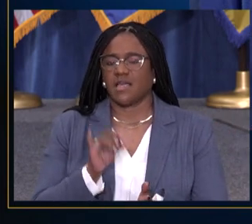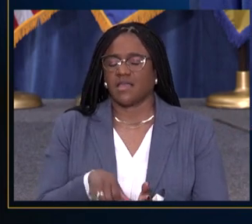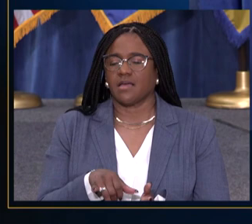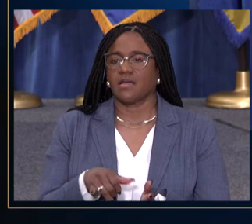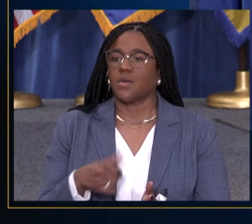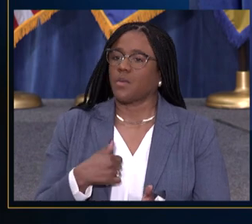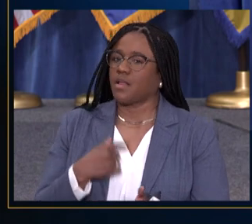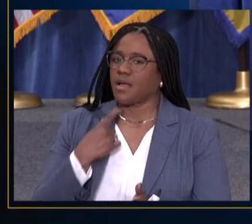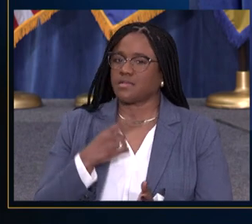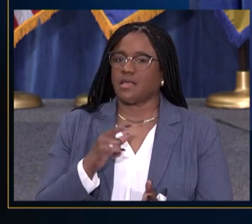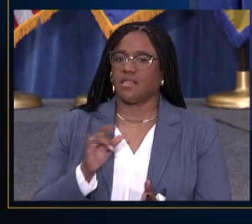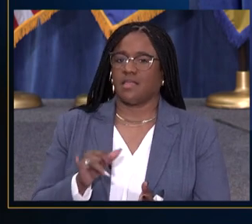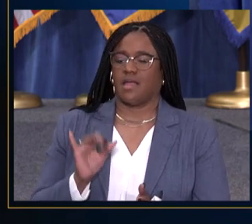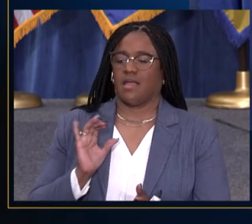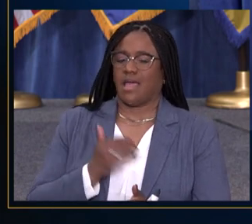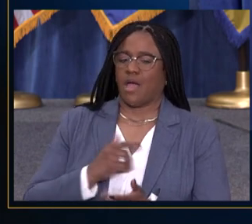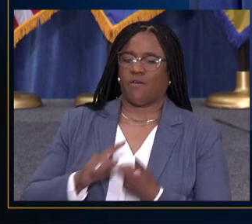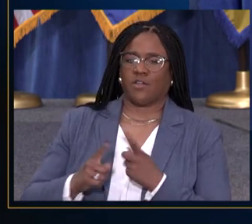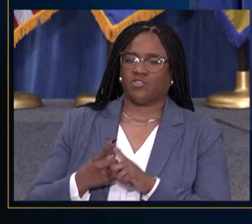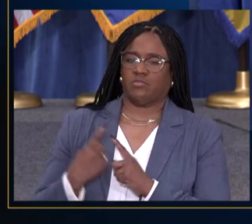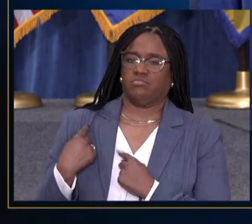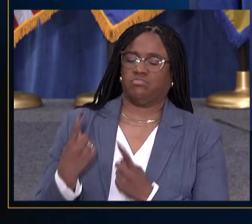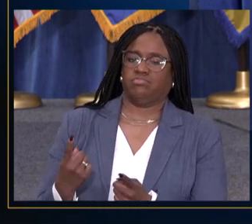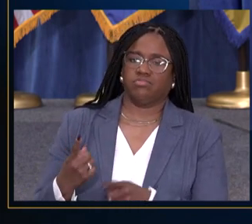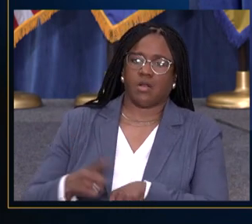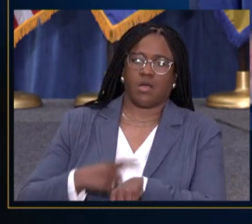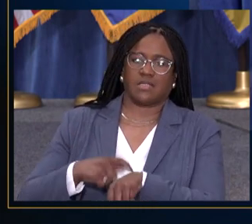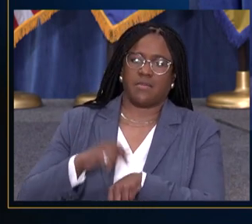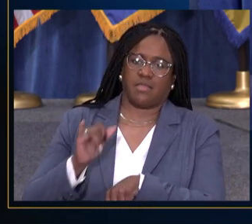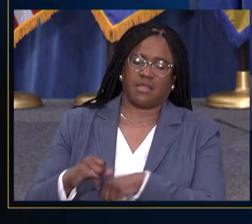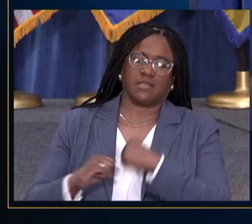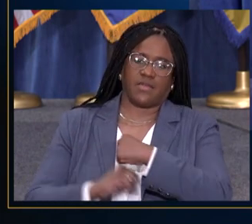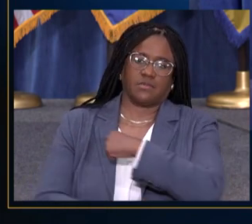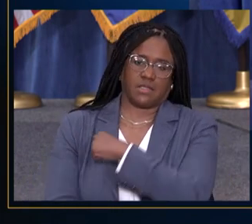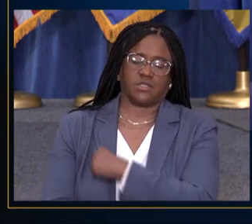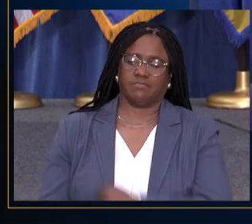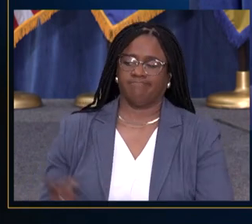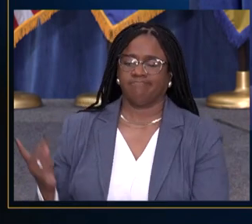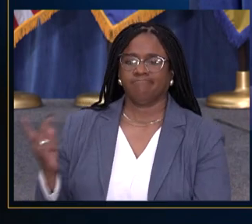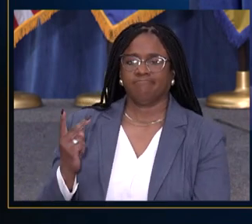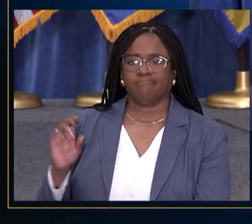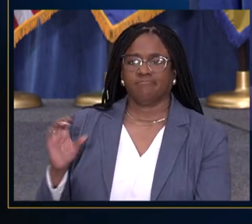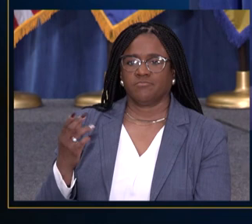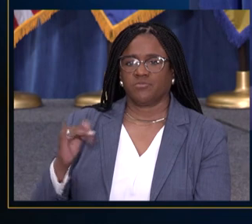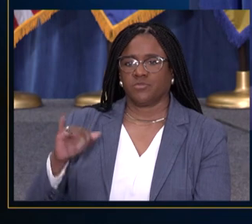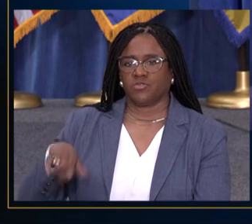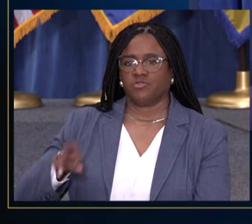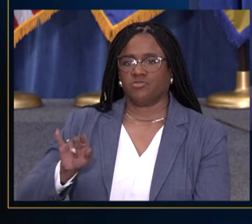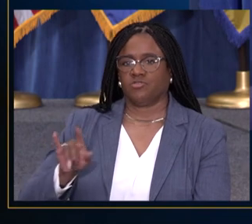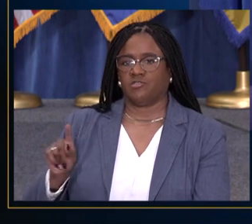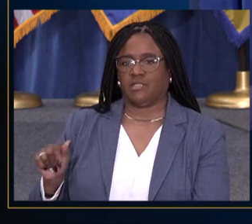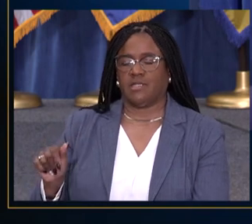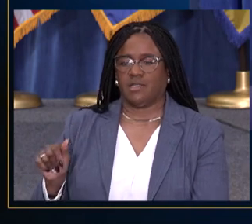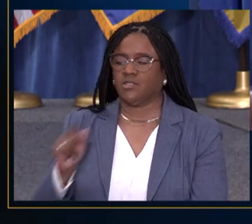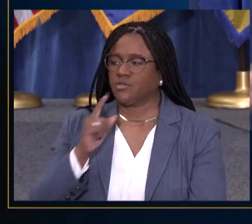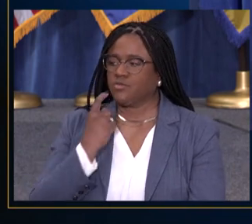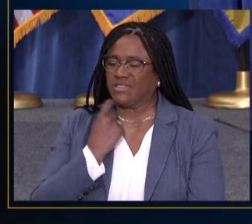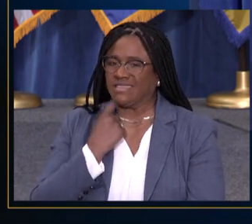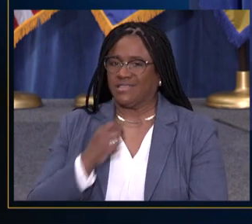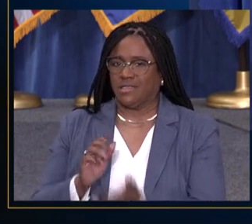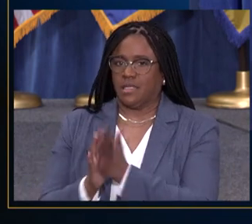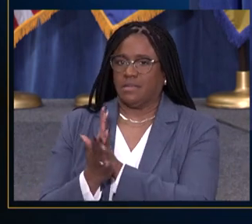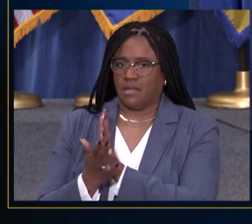I said our friendship has been so long just as a foundation, and Shakira and I, we've become dear friends over the last recent history.